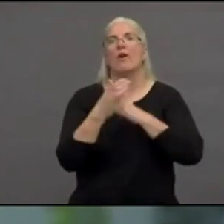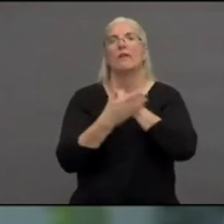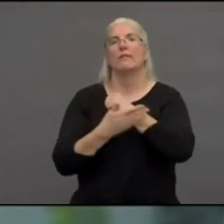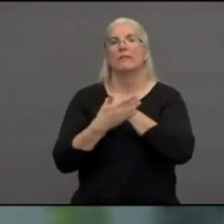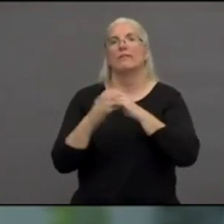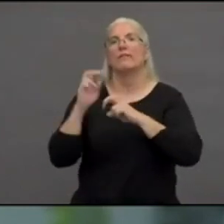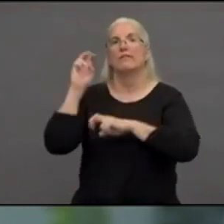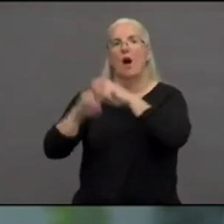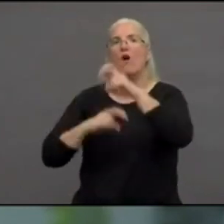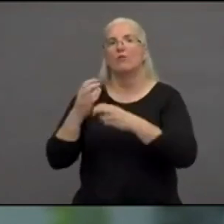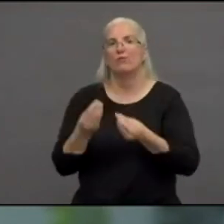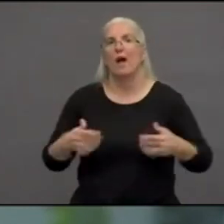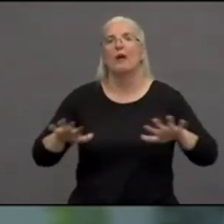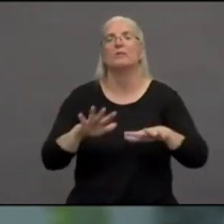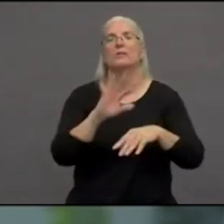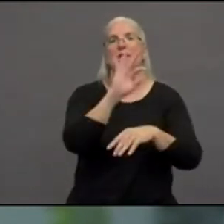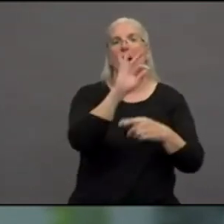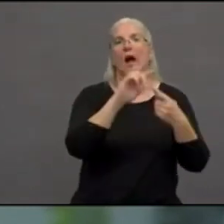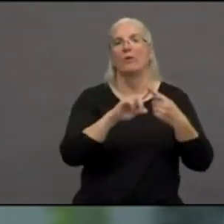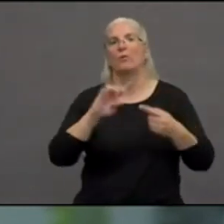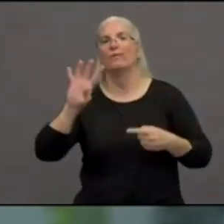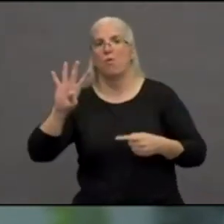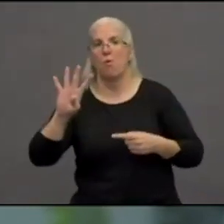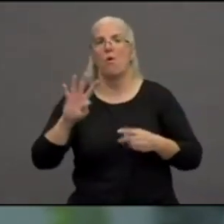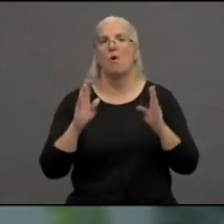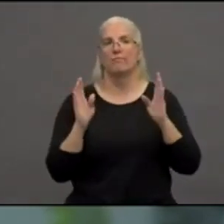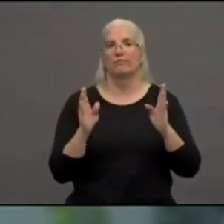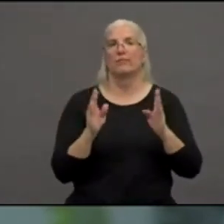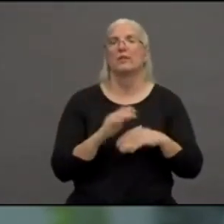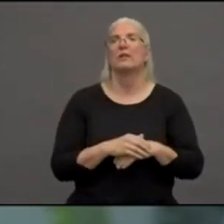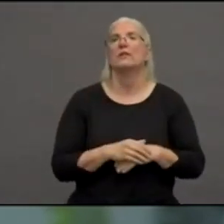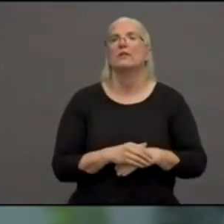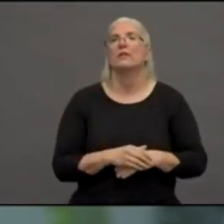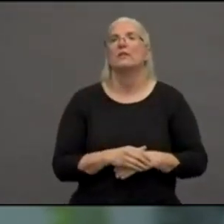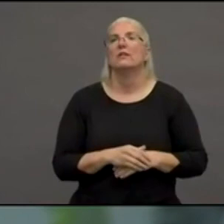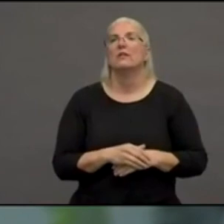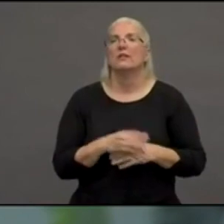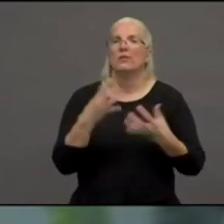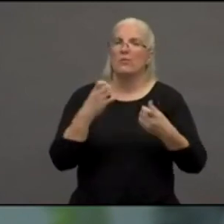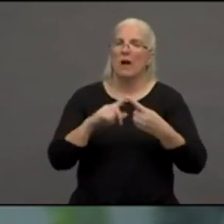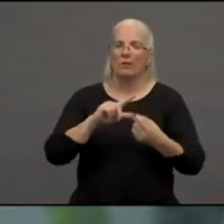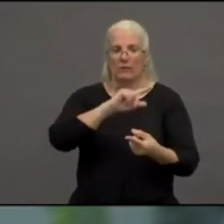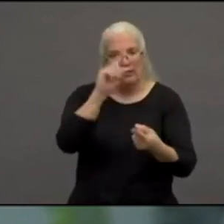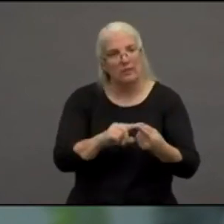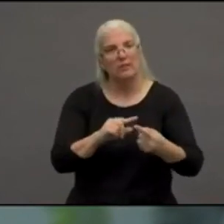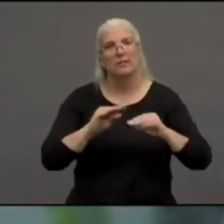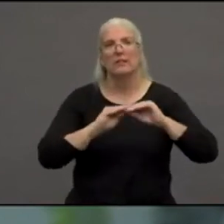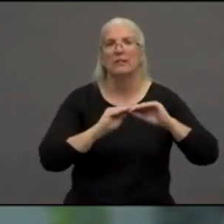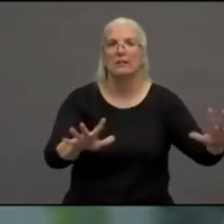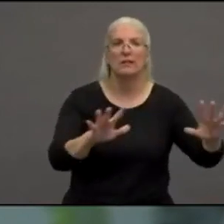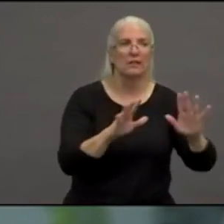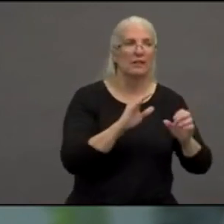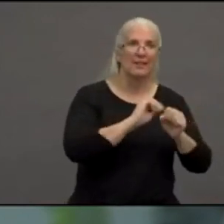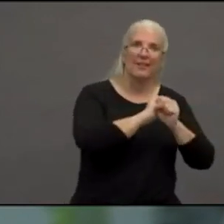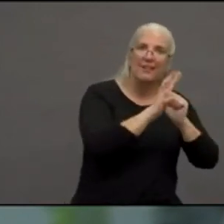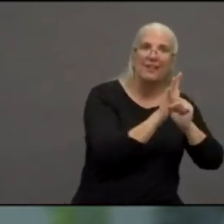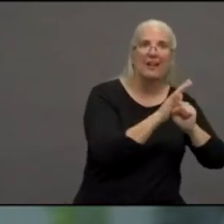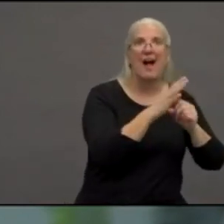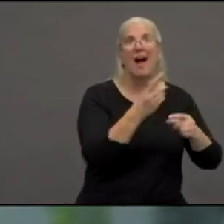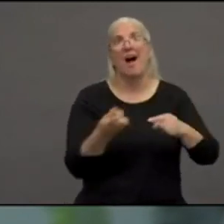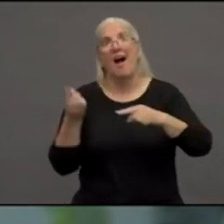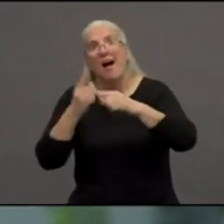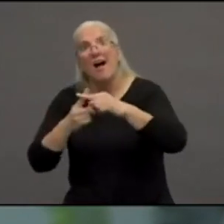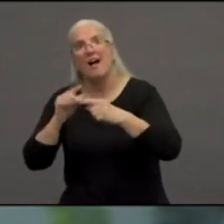from 9 to 4 p.m. We want to do our best to eliminate, we're dealing with COVID. We don't want people having the flu because, that